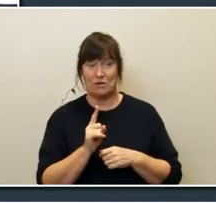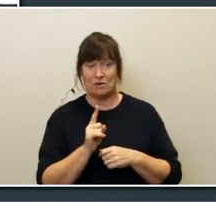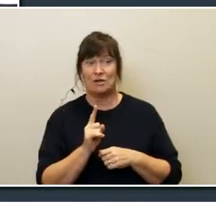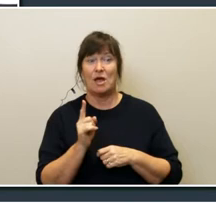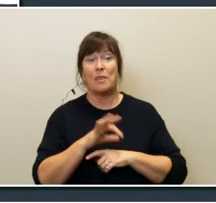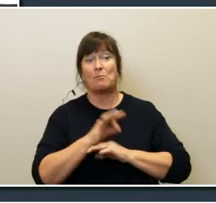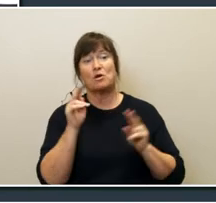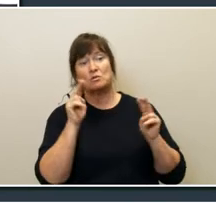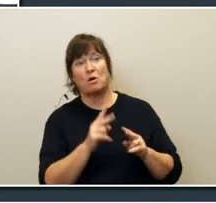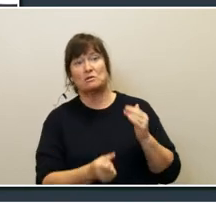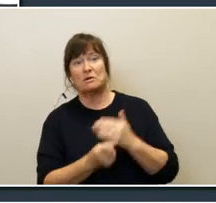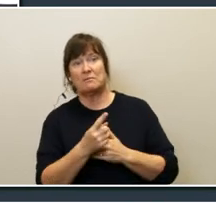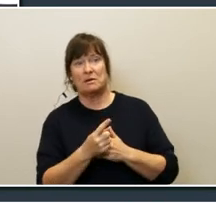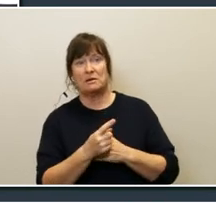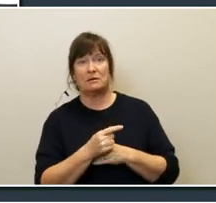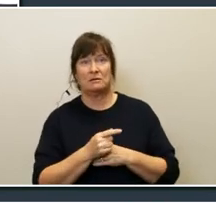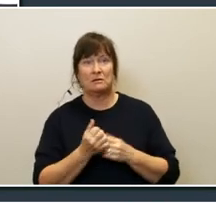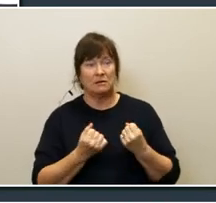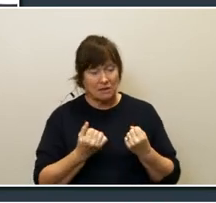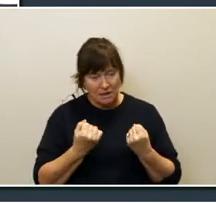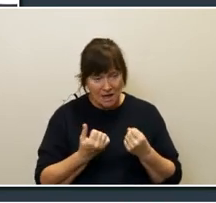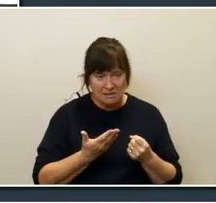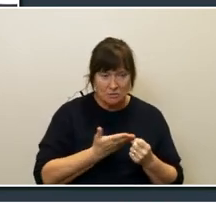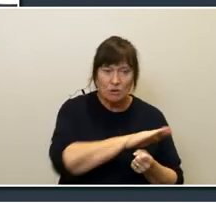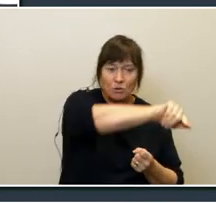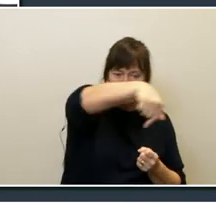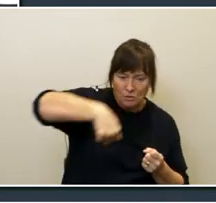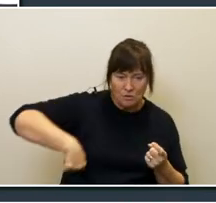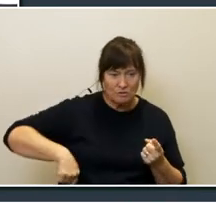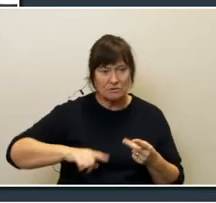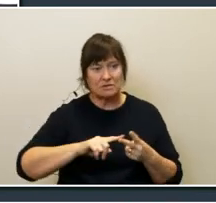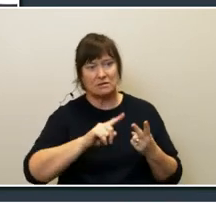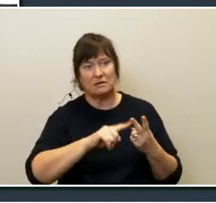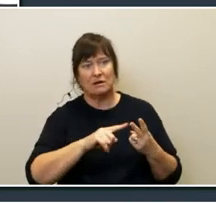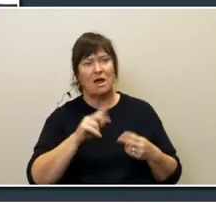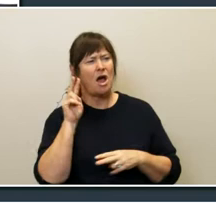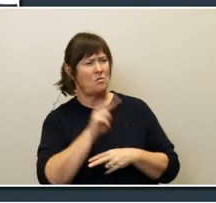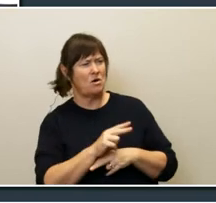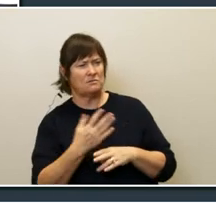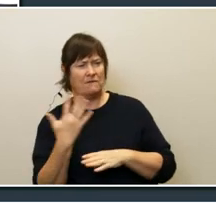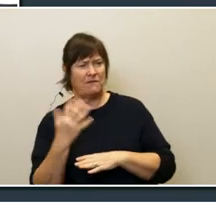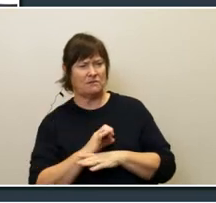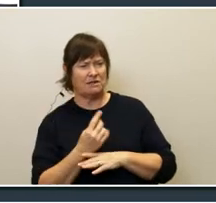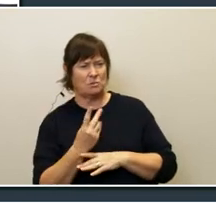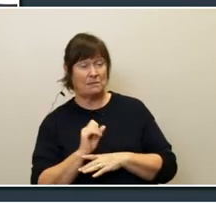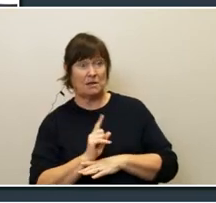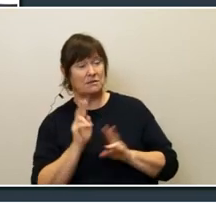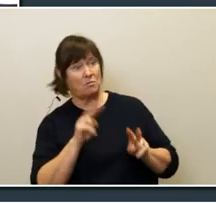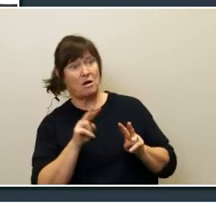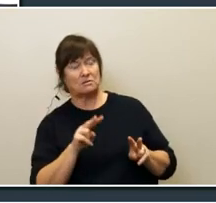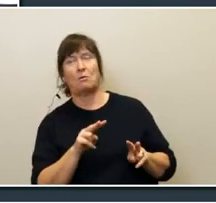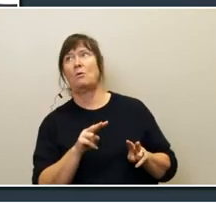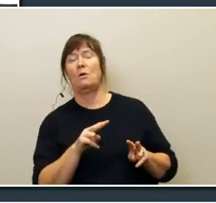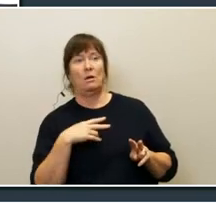Chaos. U-turns in front of students, and that was just, I think I stood there for about a quarter of an hour or 20 minutes.